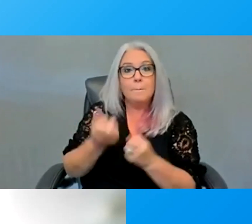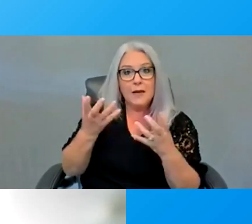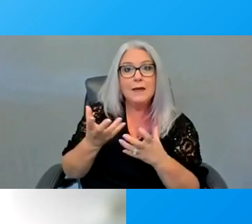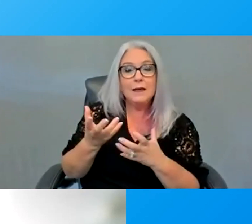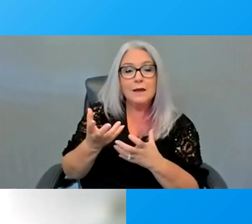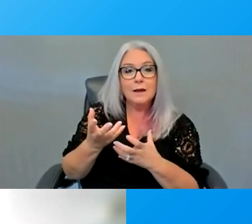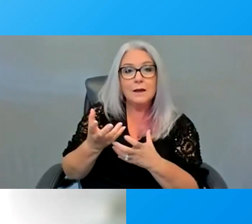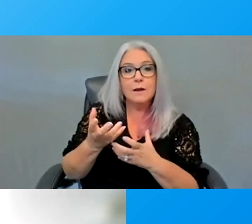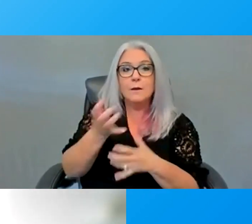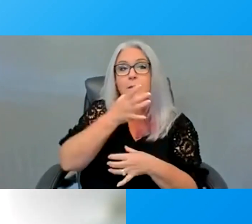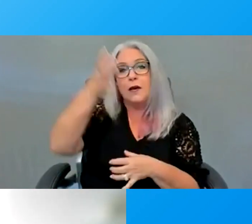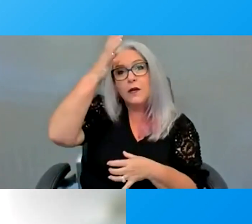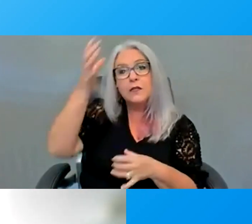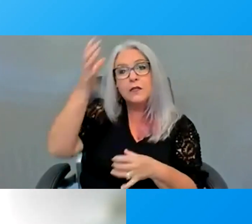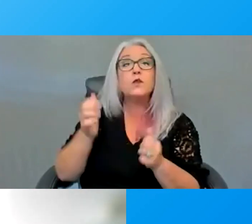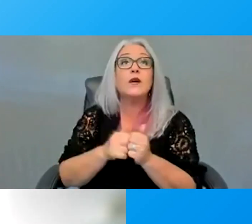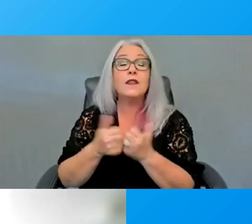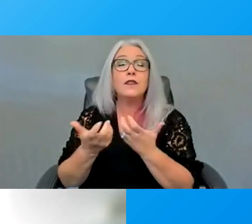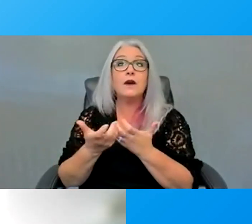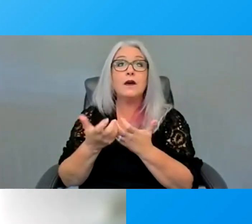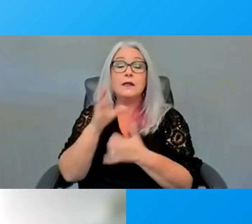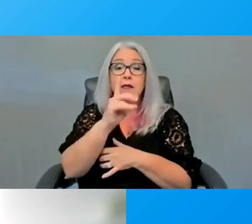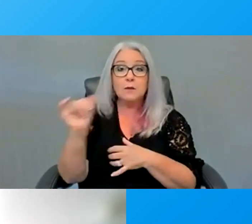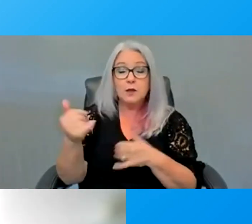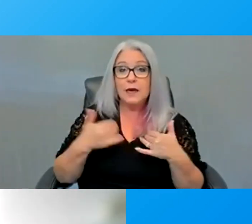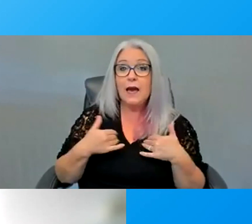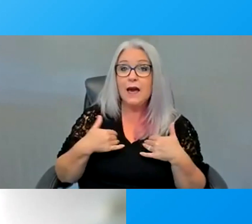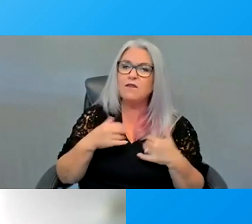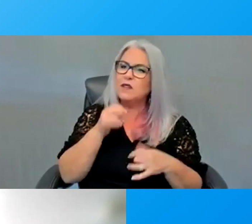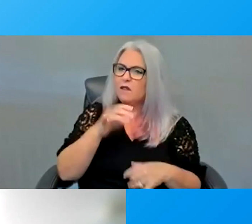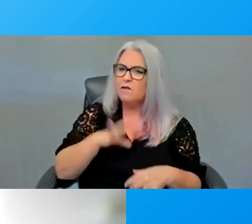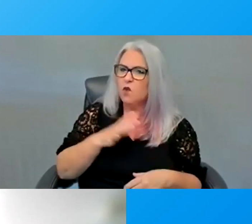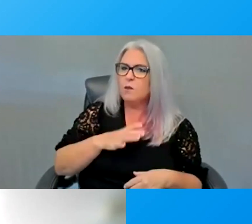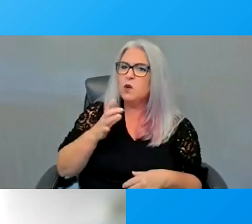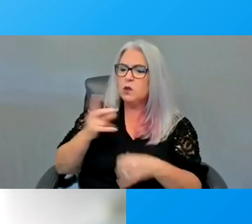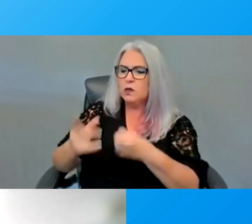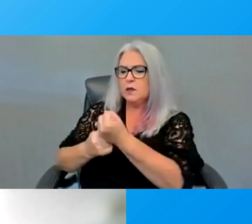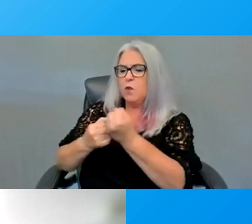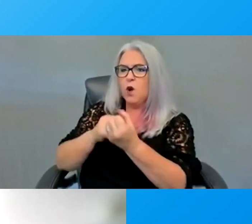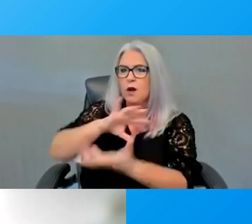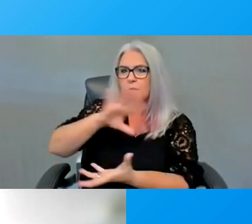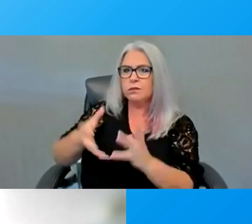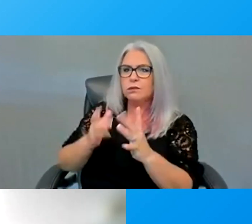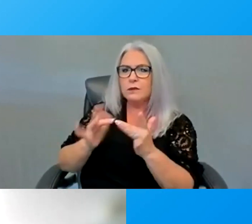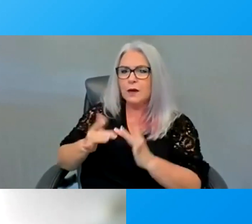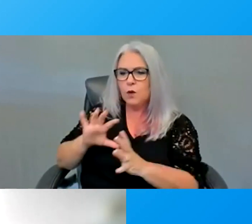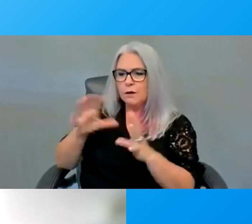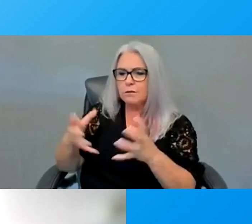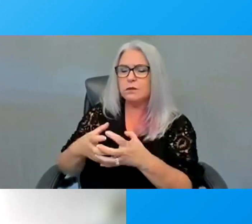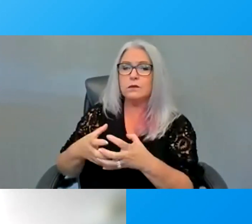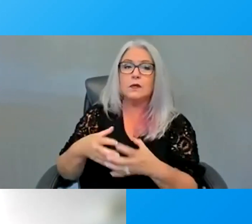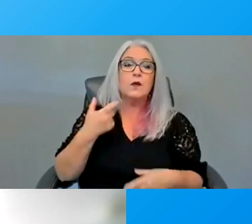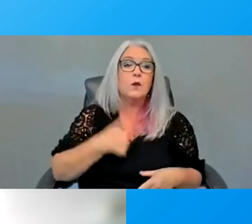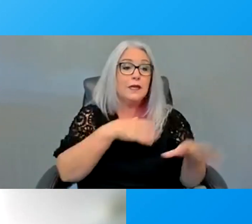informal kind of support networks that help them. I know that in my slide, I discussed how there's still